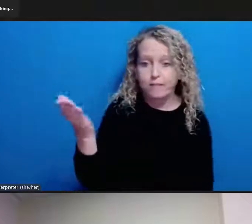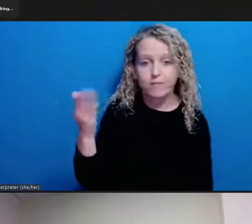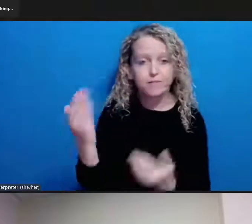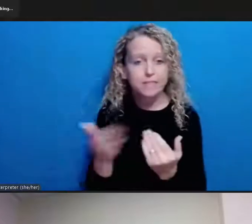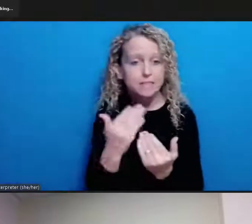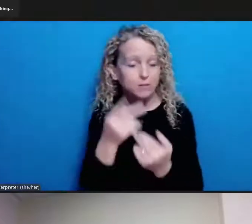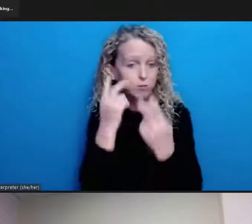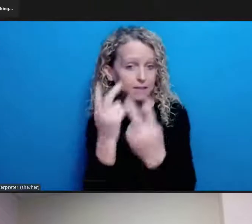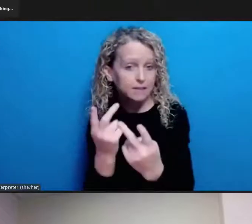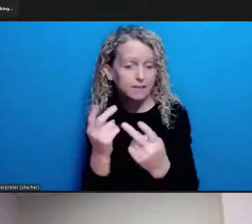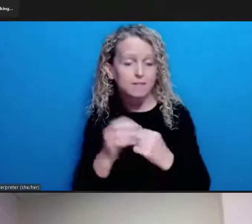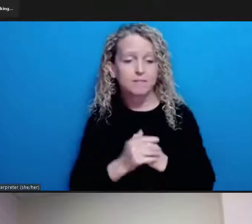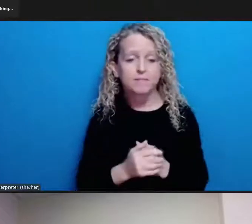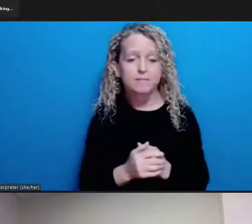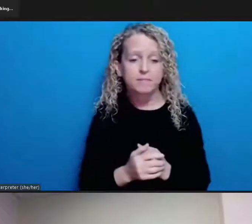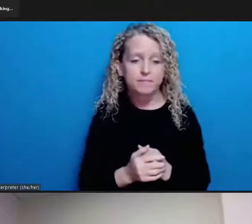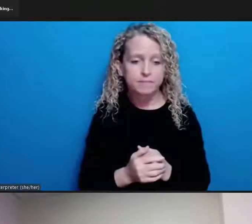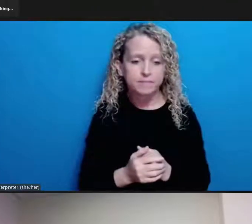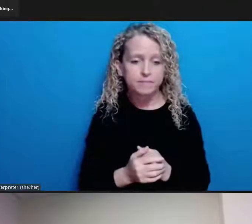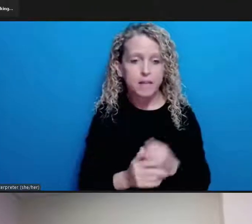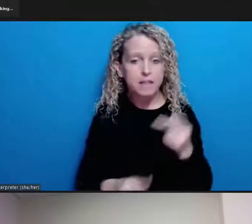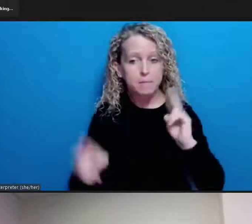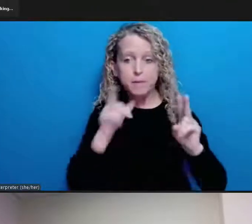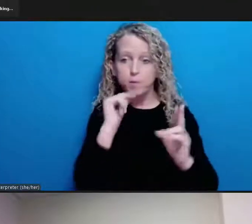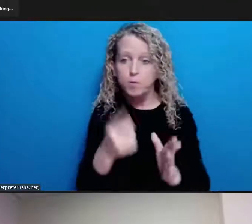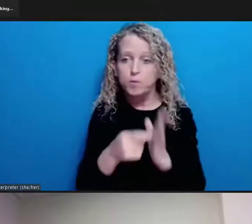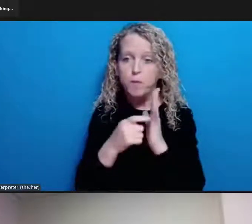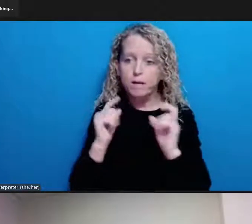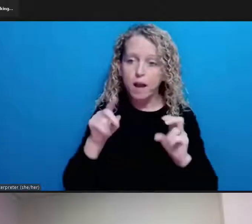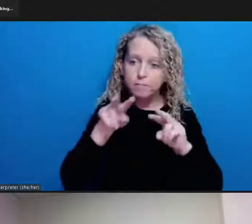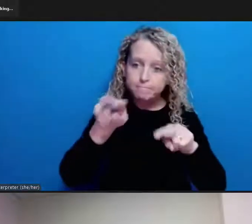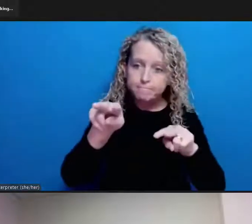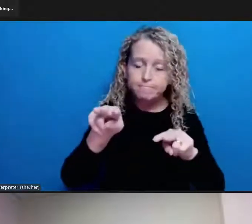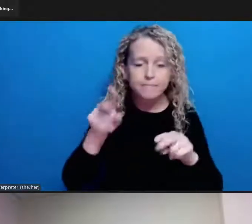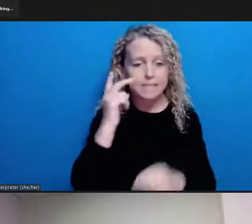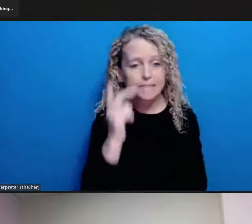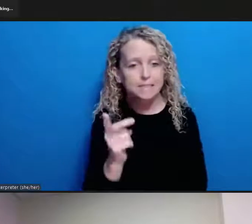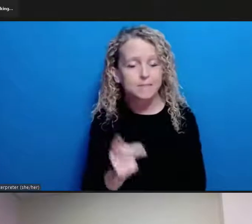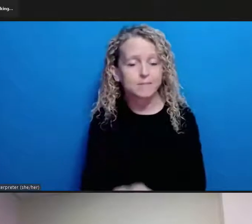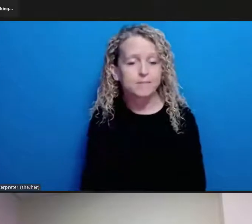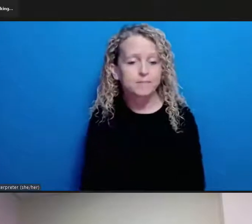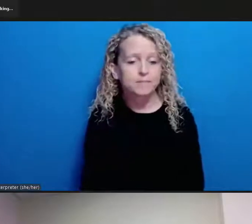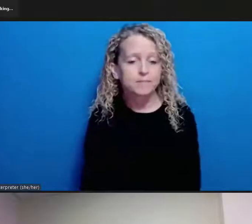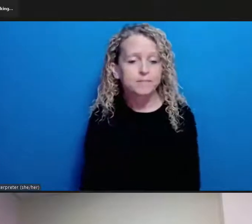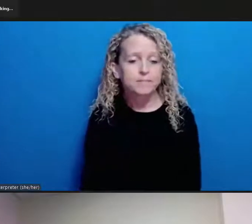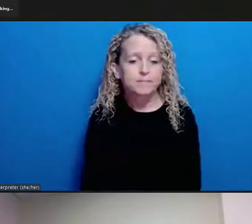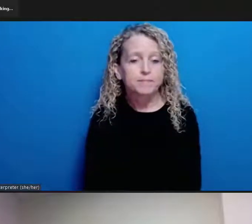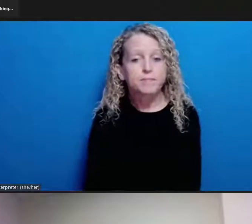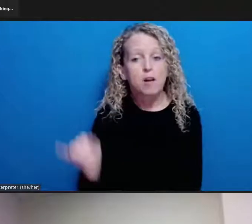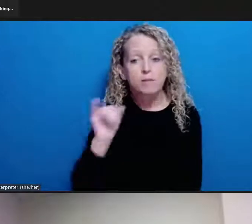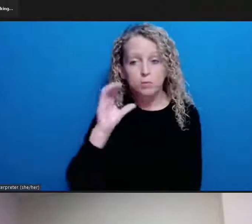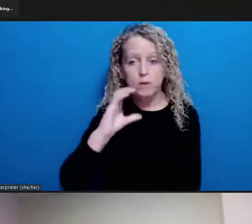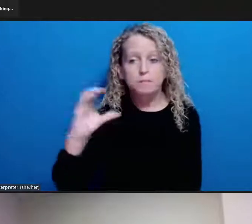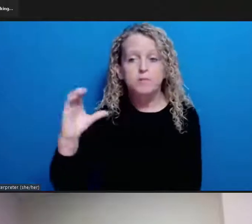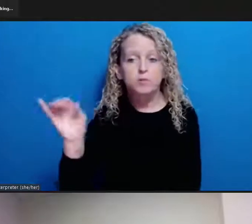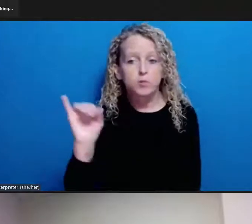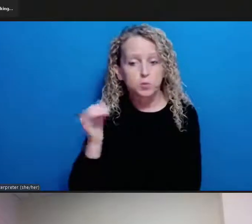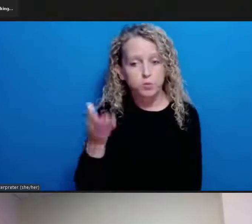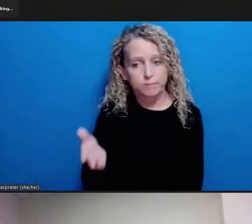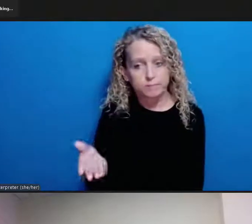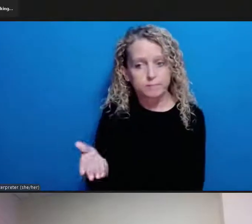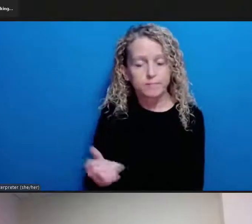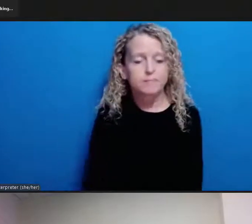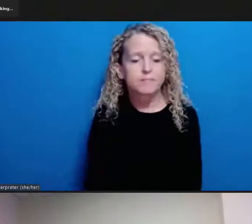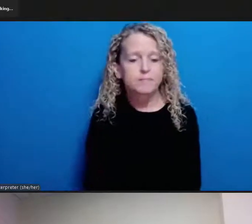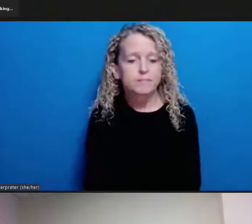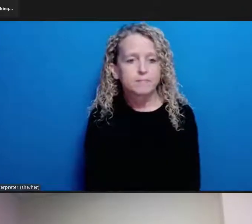see, for people who need to use that service, as well as the closed captioning.